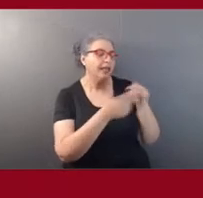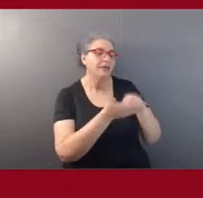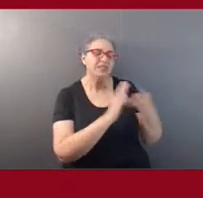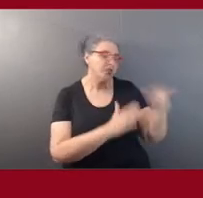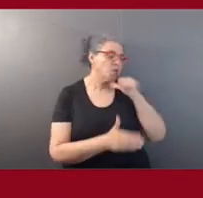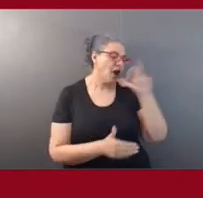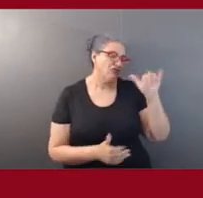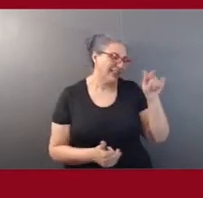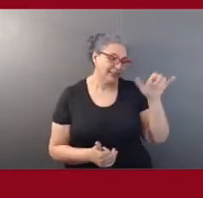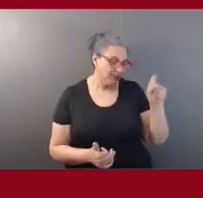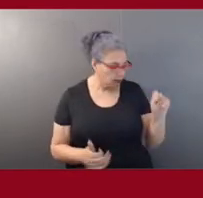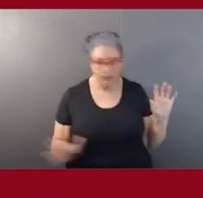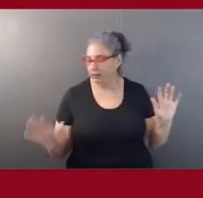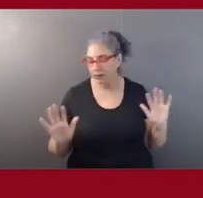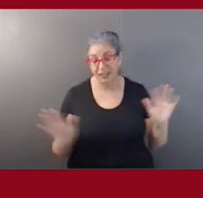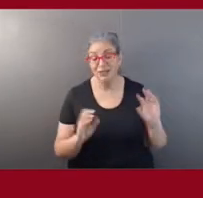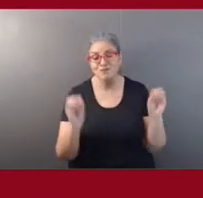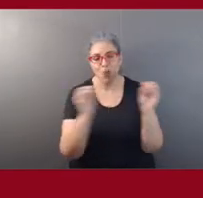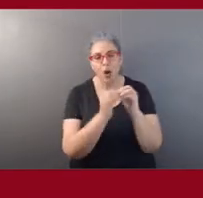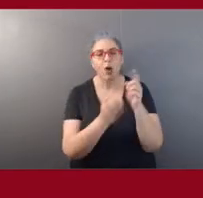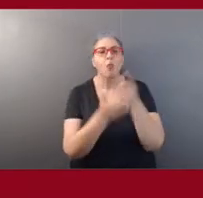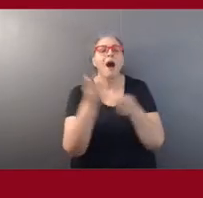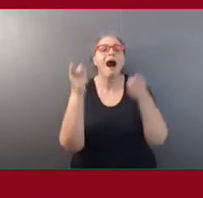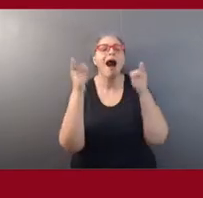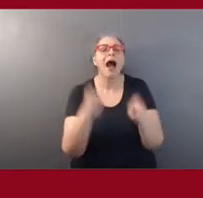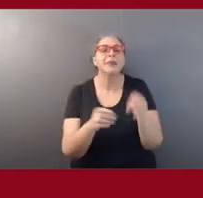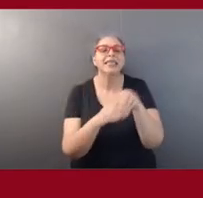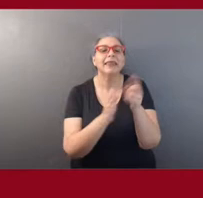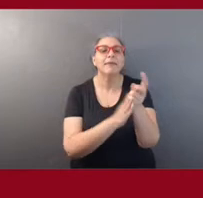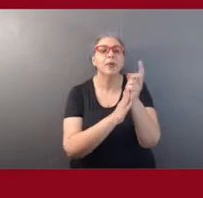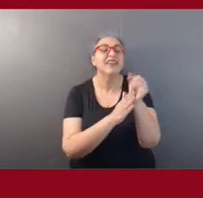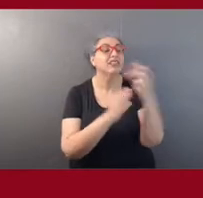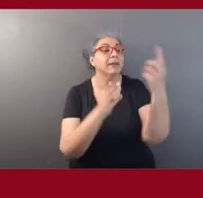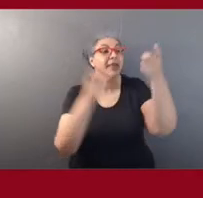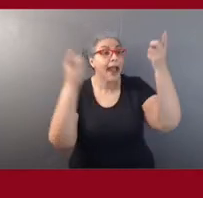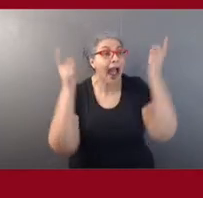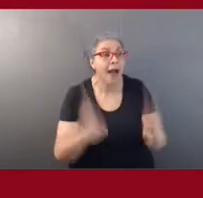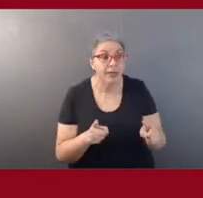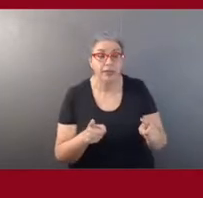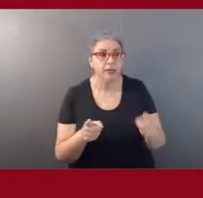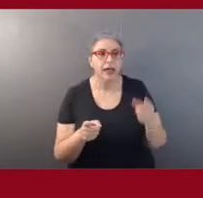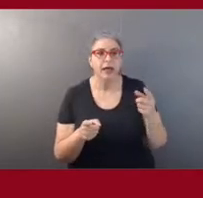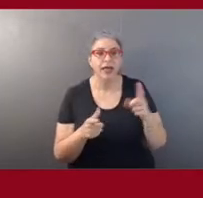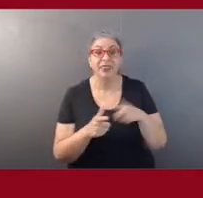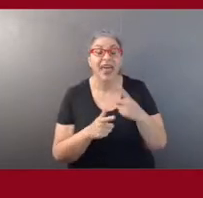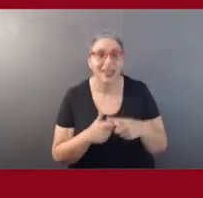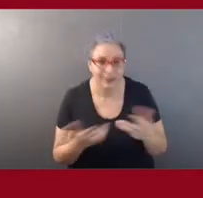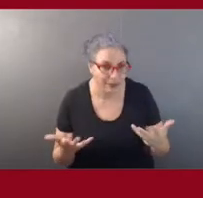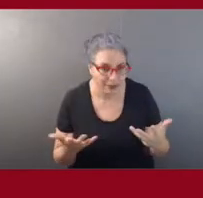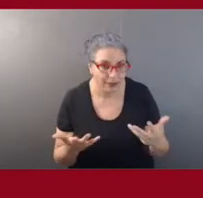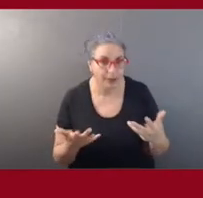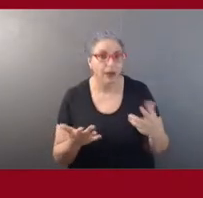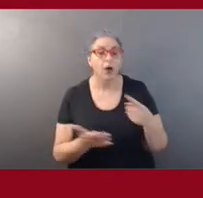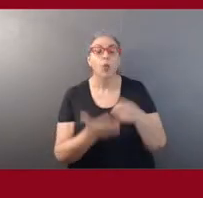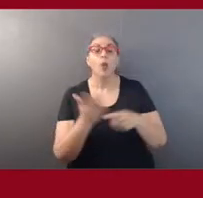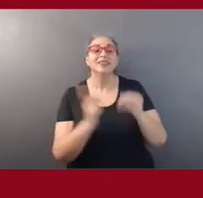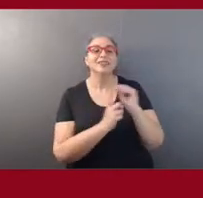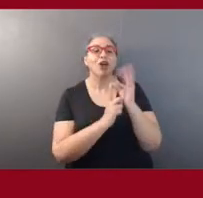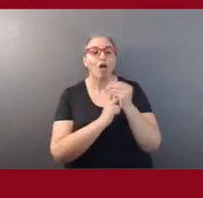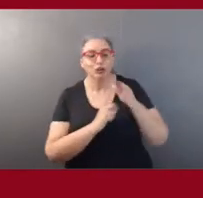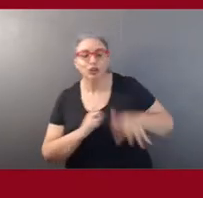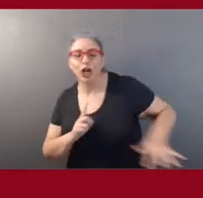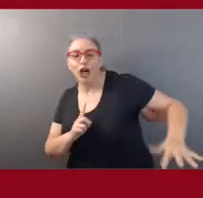so much more of like, what happens in that moment when if something does go down? What's the culture on set? Why do